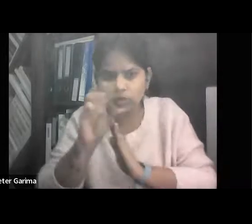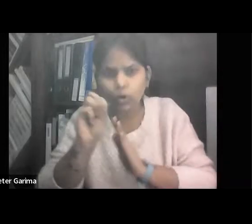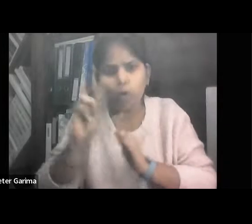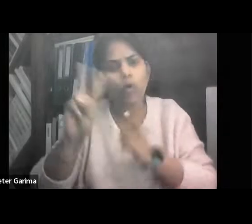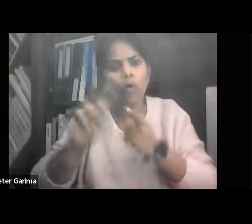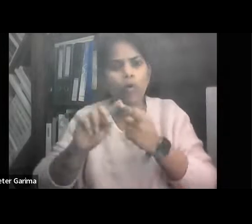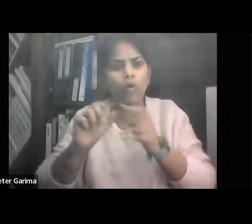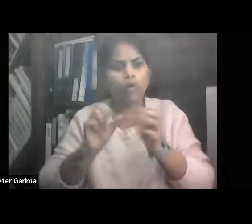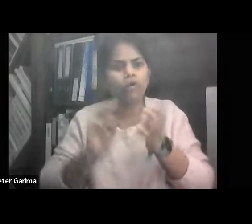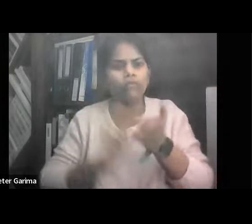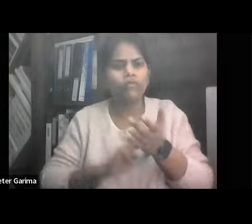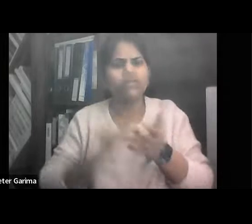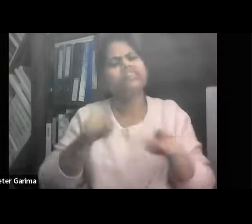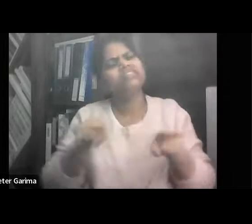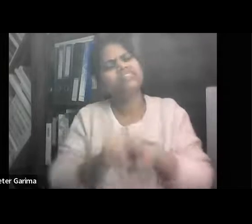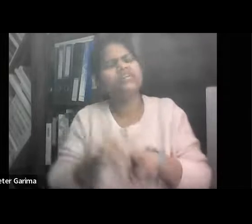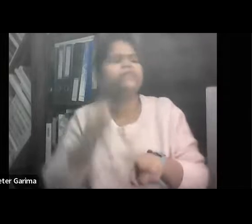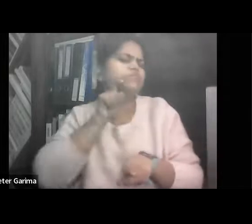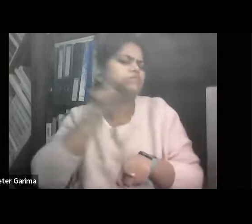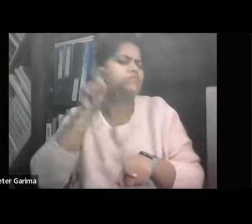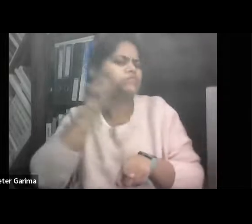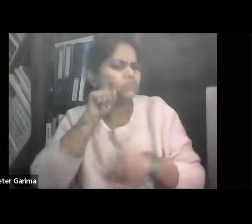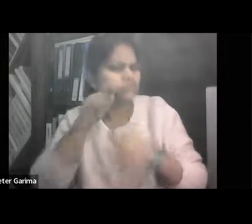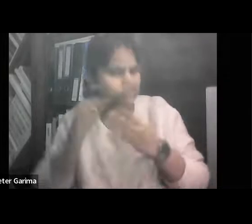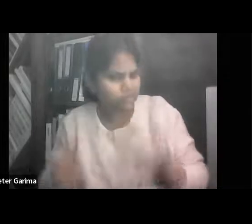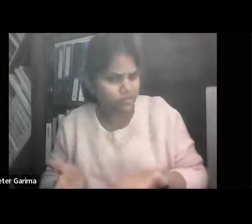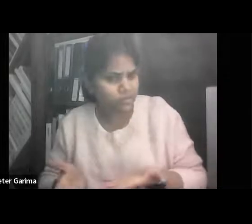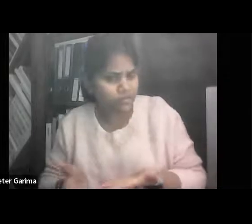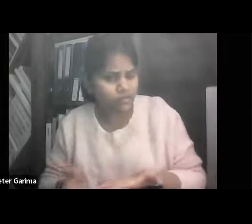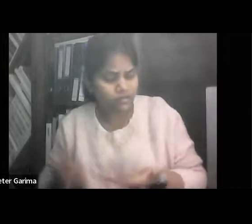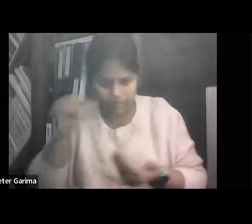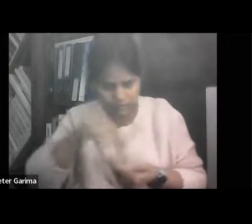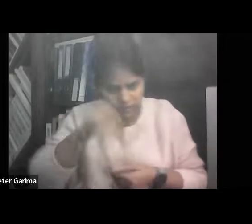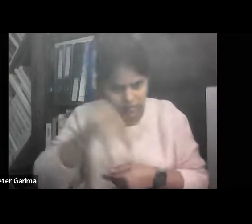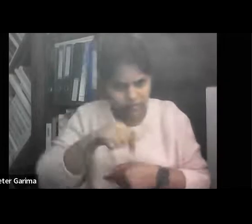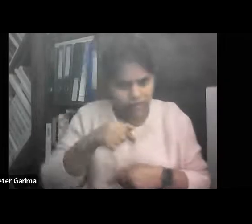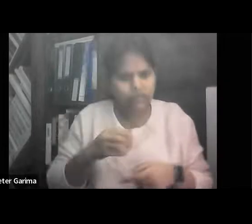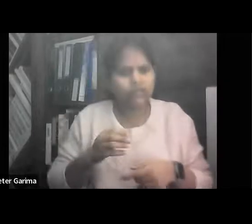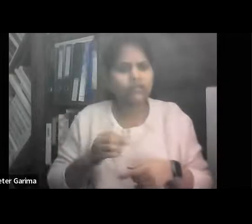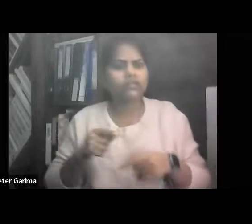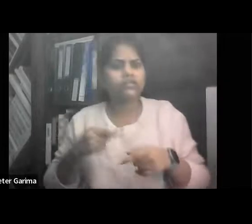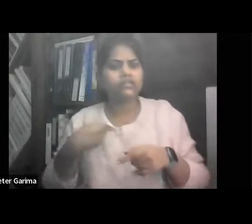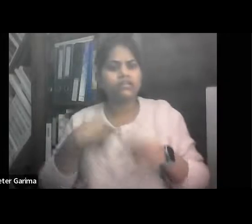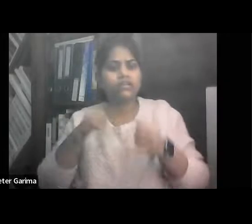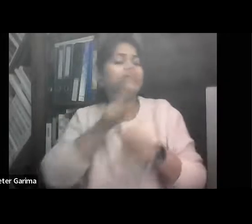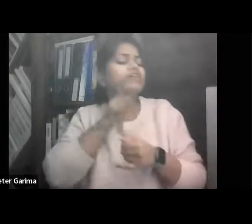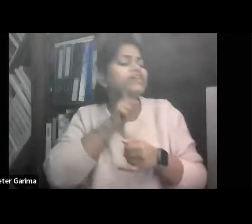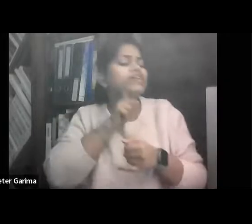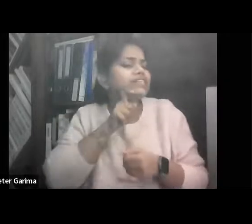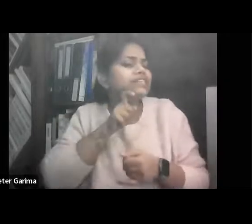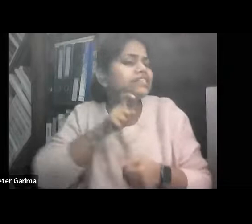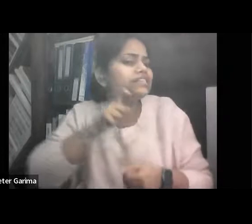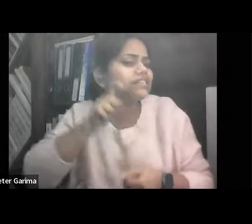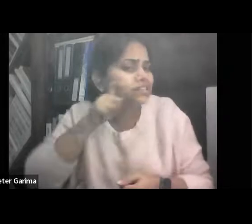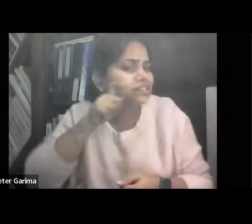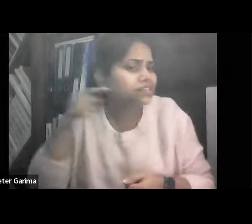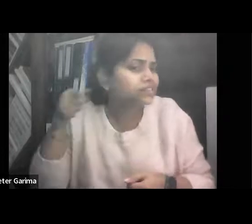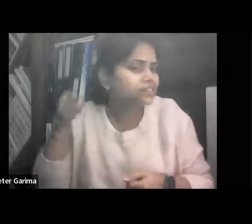unquote. Dattani employs a trope here by varying their sexes as if to make